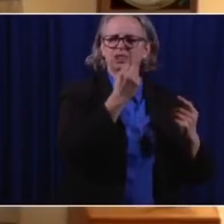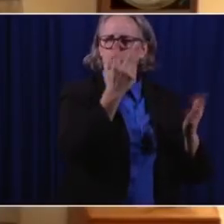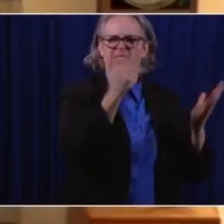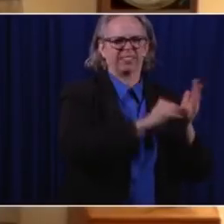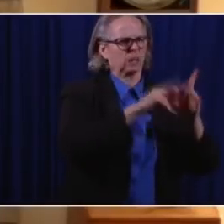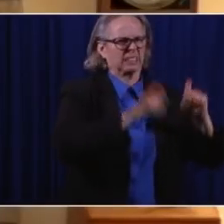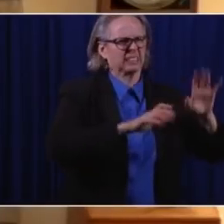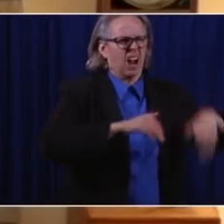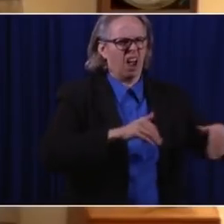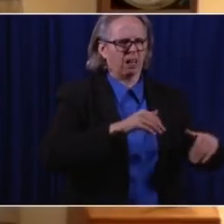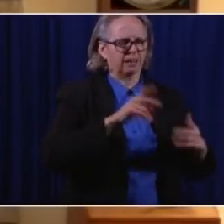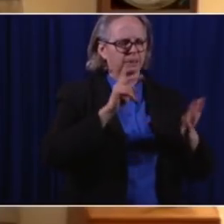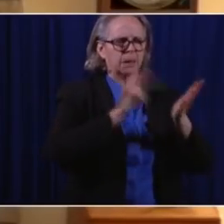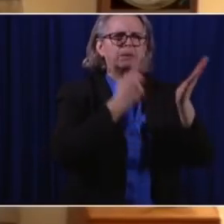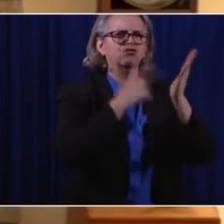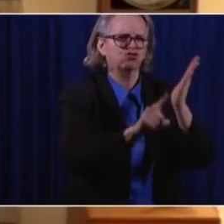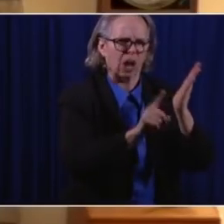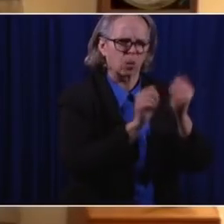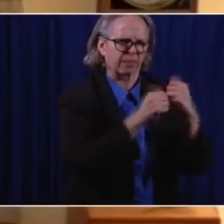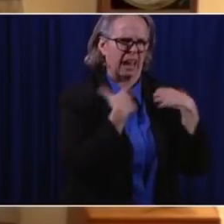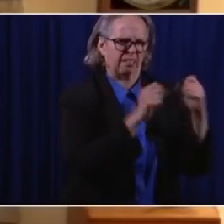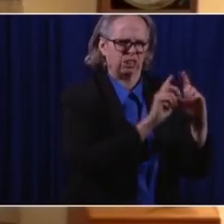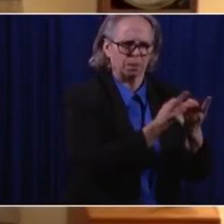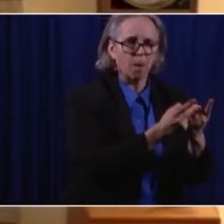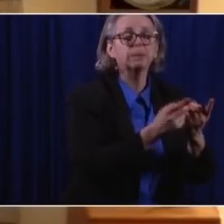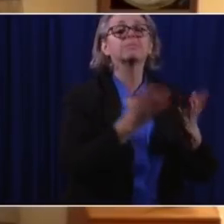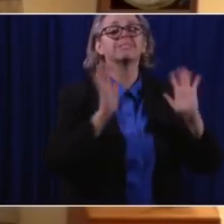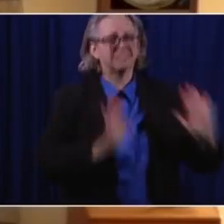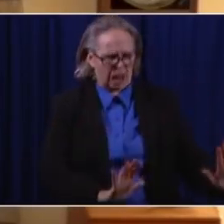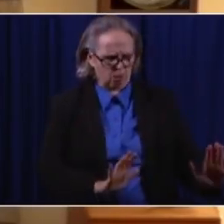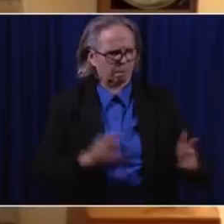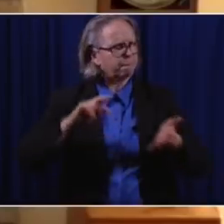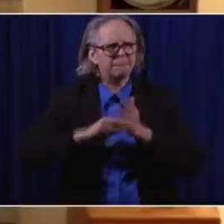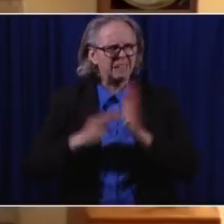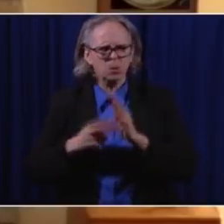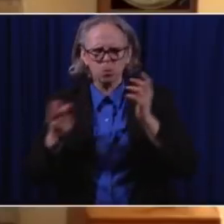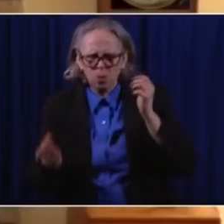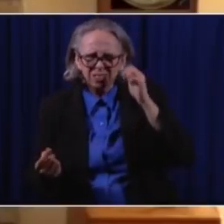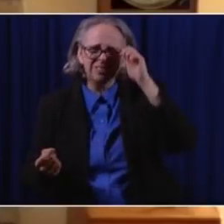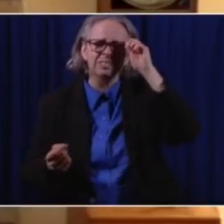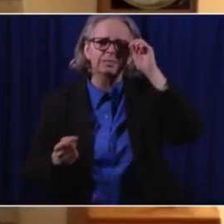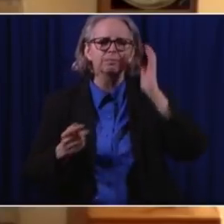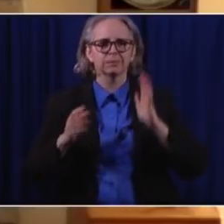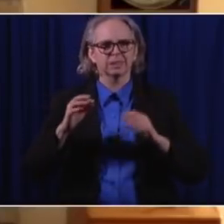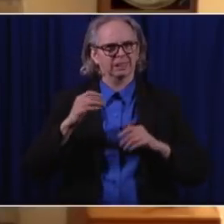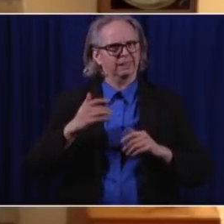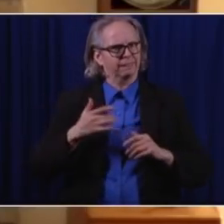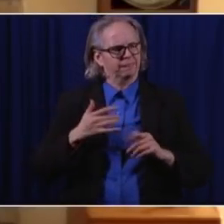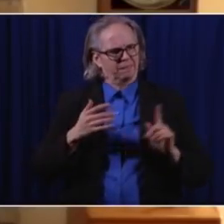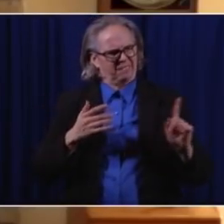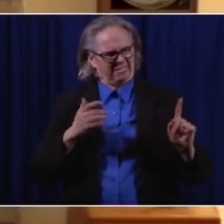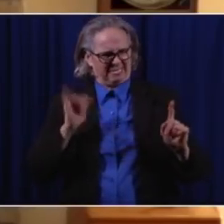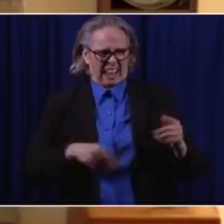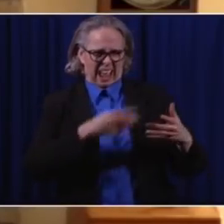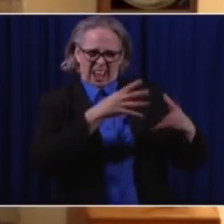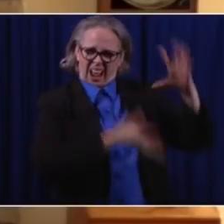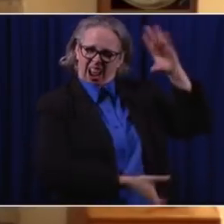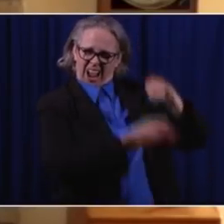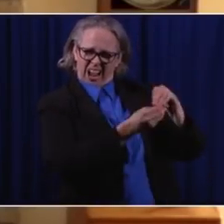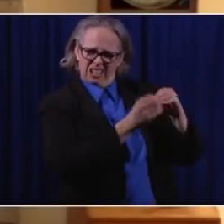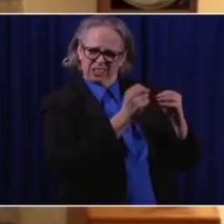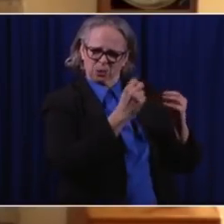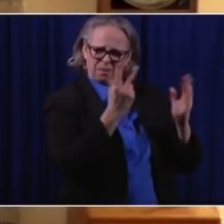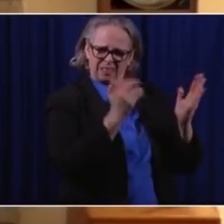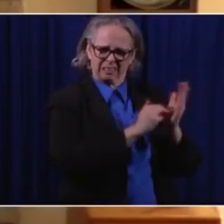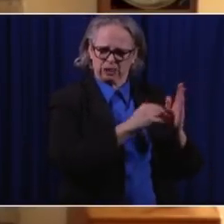I don't know what that means, but you can kind of do the math. If they started backing up on Monday and we now are